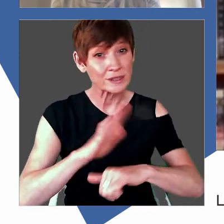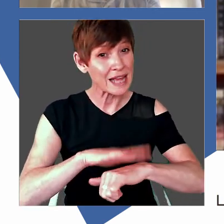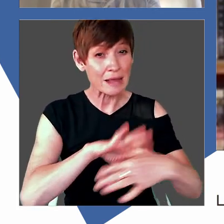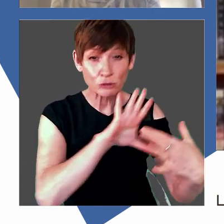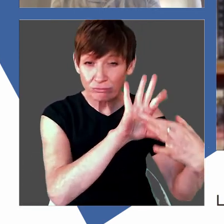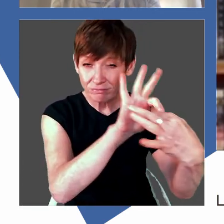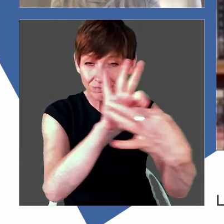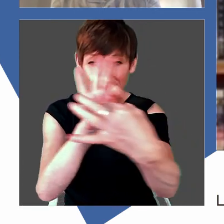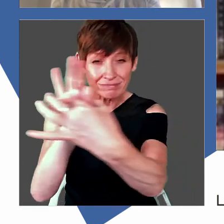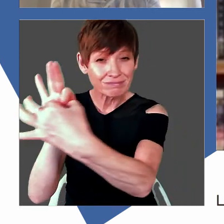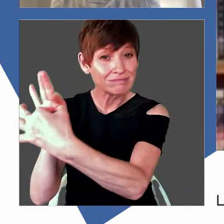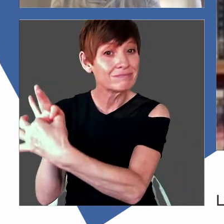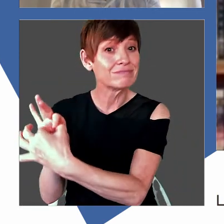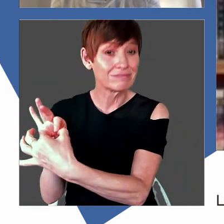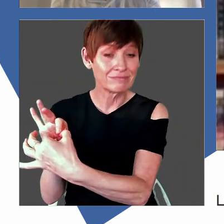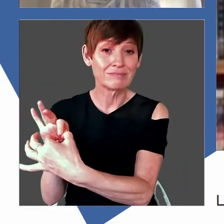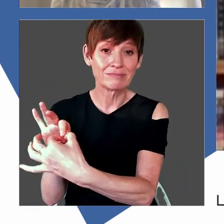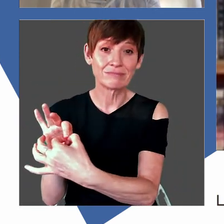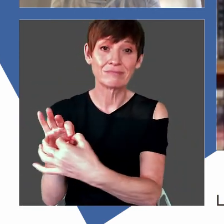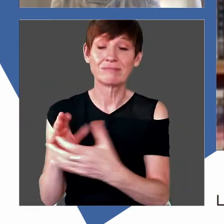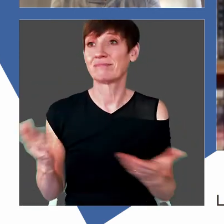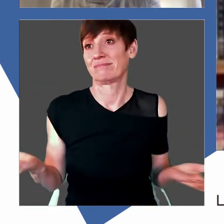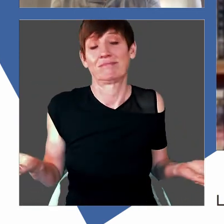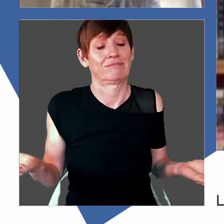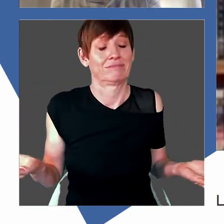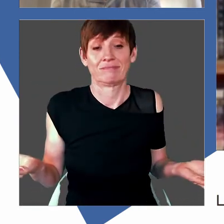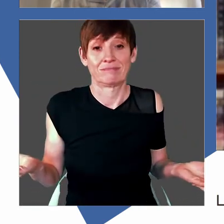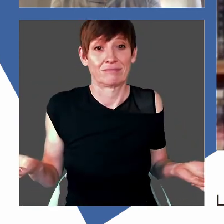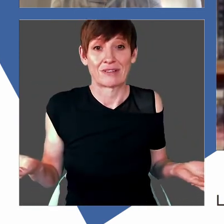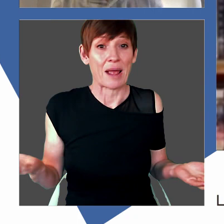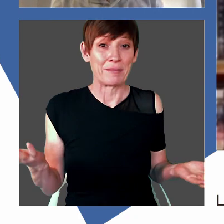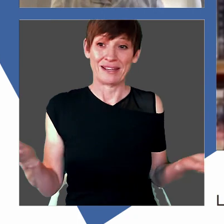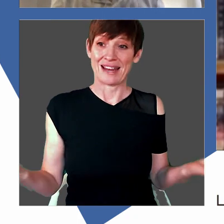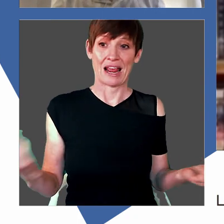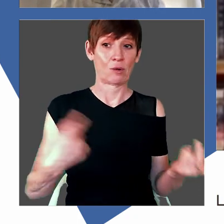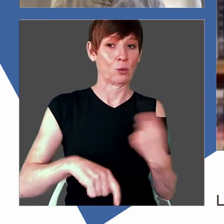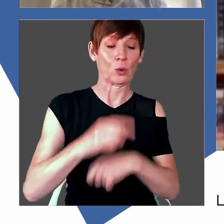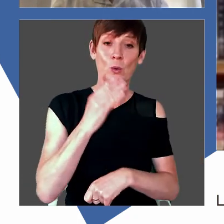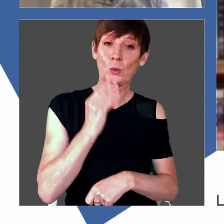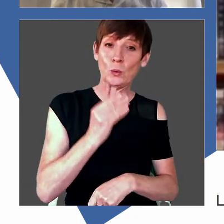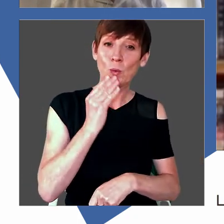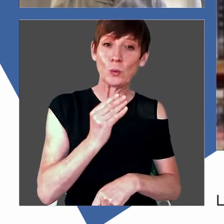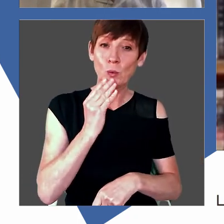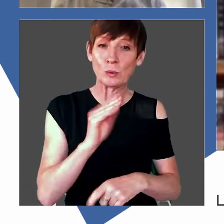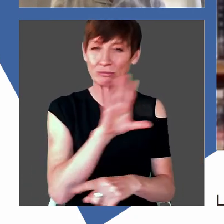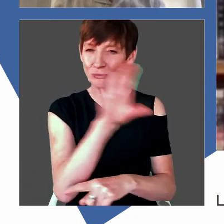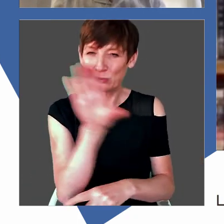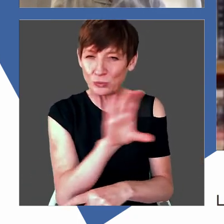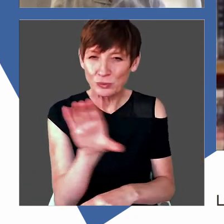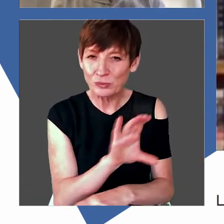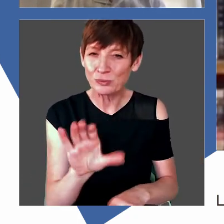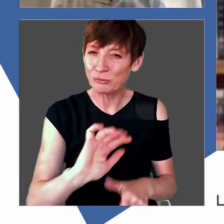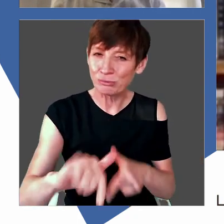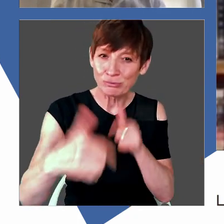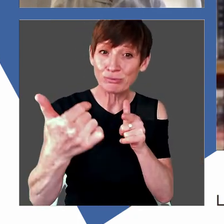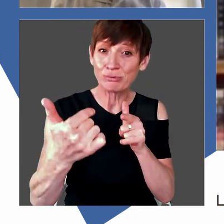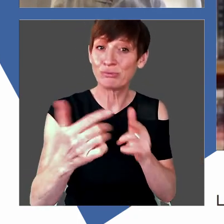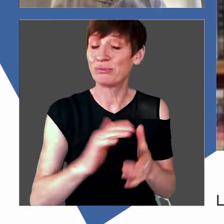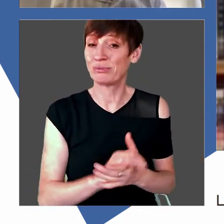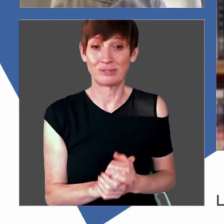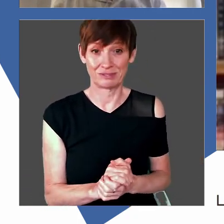and also the kind of just the normalization of remote working. And it's like totally cool to jump on a